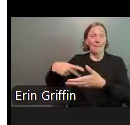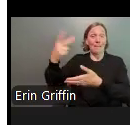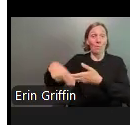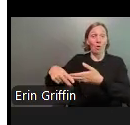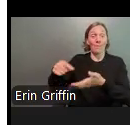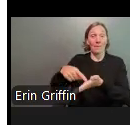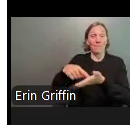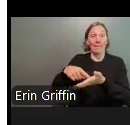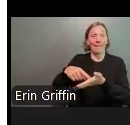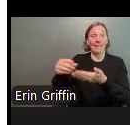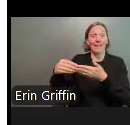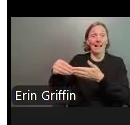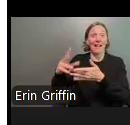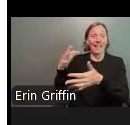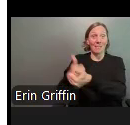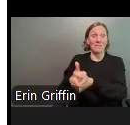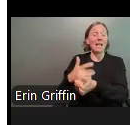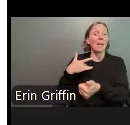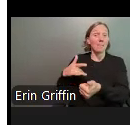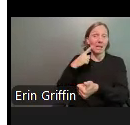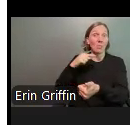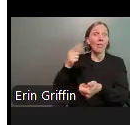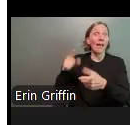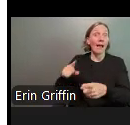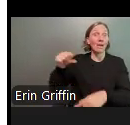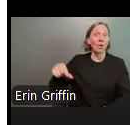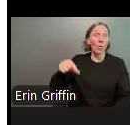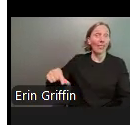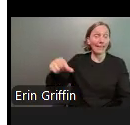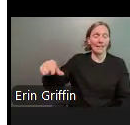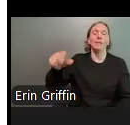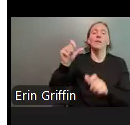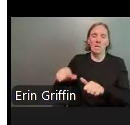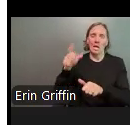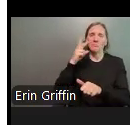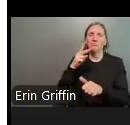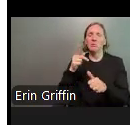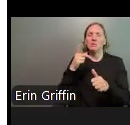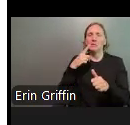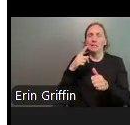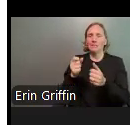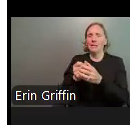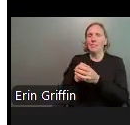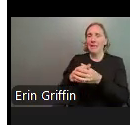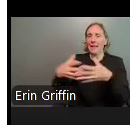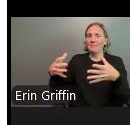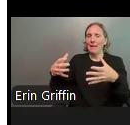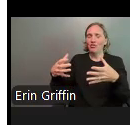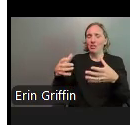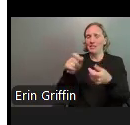typically happens every quarter will address the Apple Health expansion nuances starting July